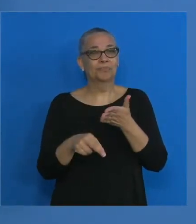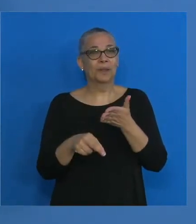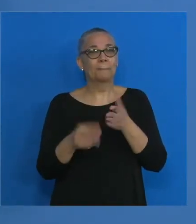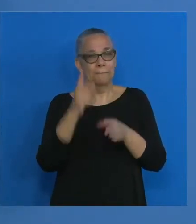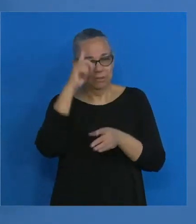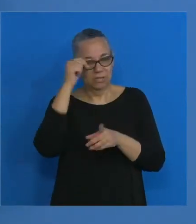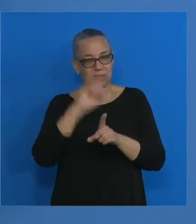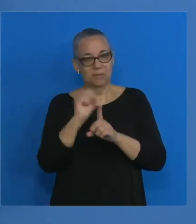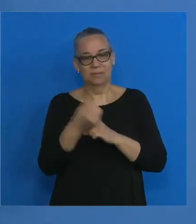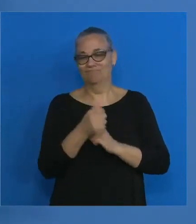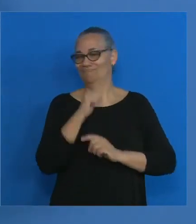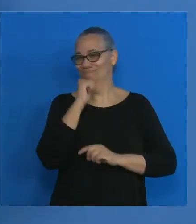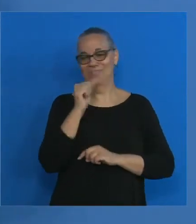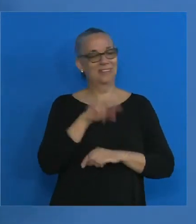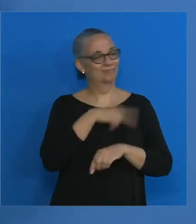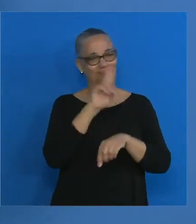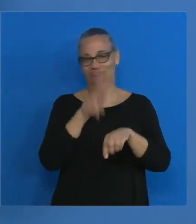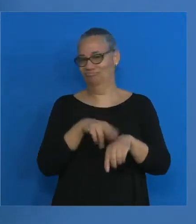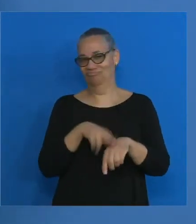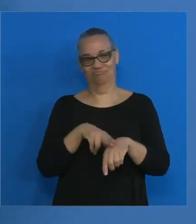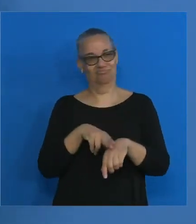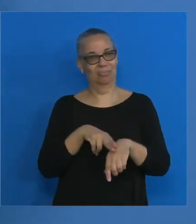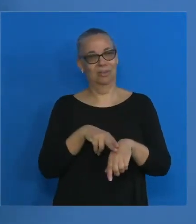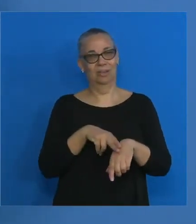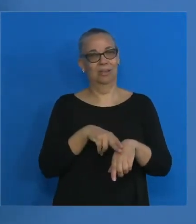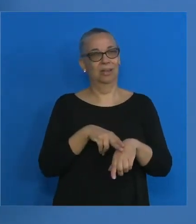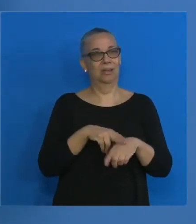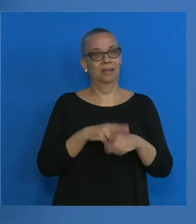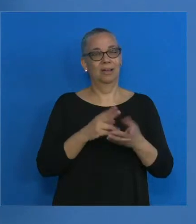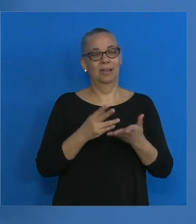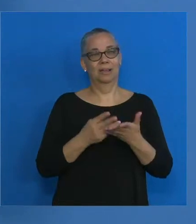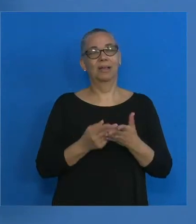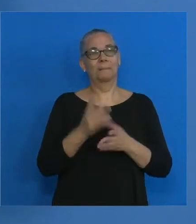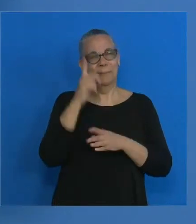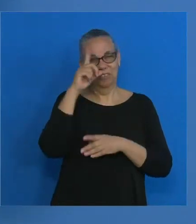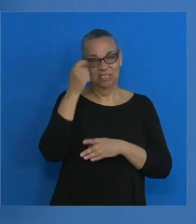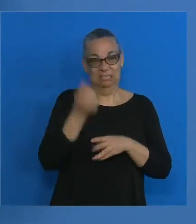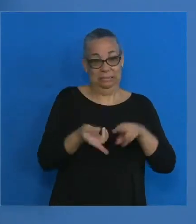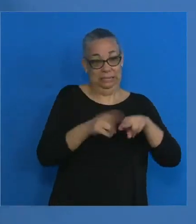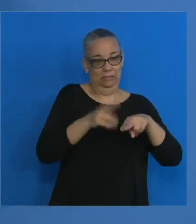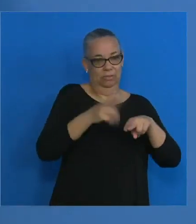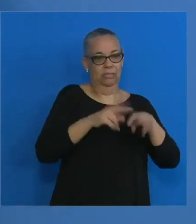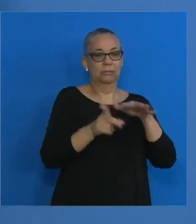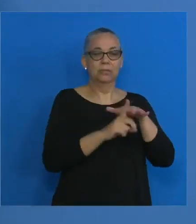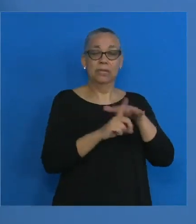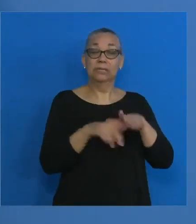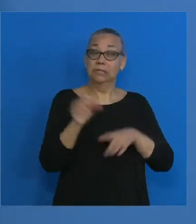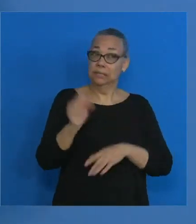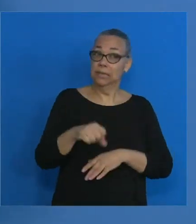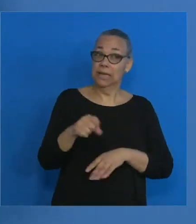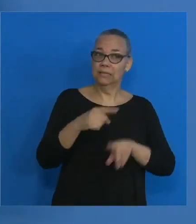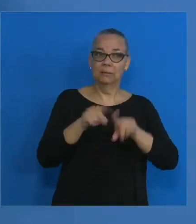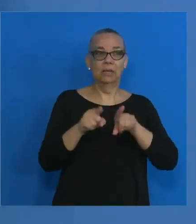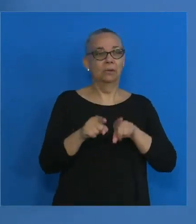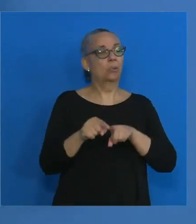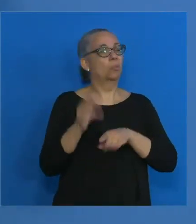going to be regularly repeated. We're just, at this point, because of the increase of cases, we will. But when we will revert